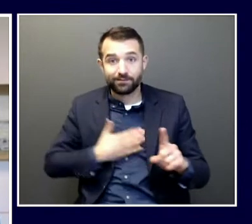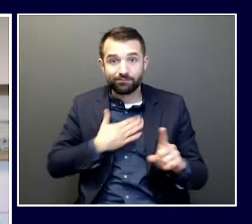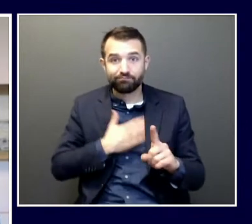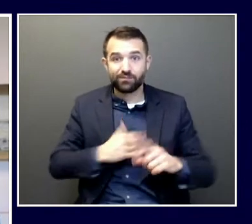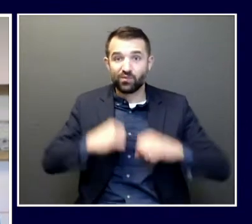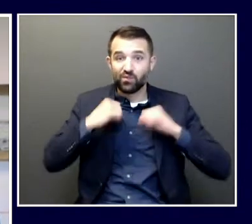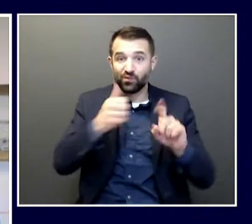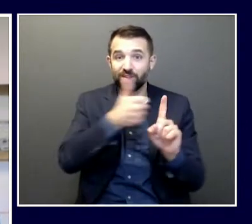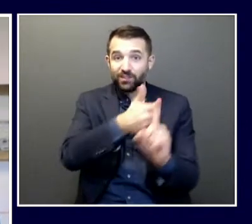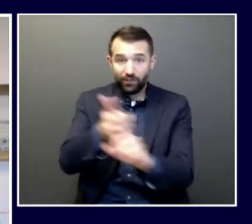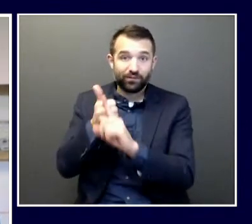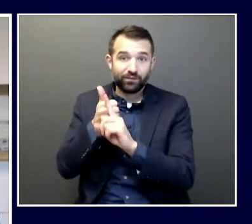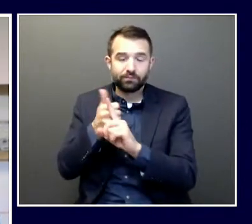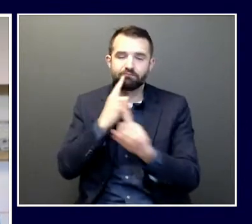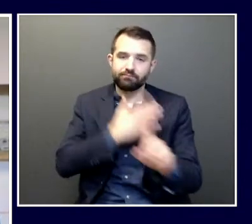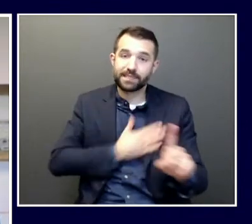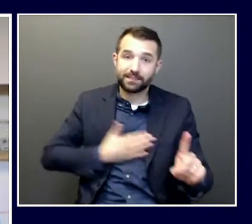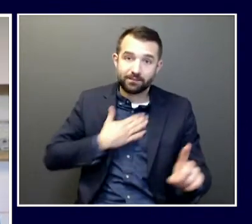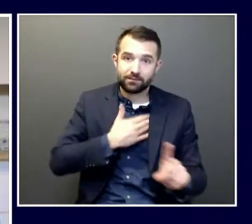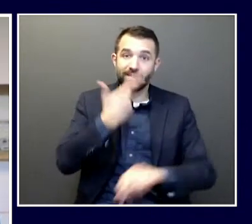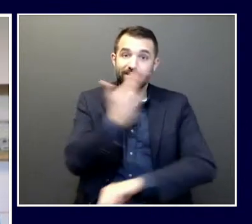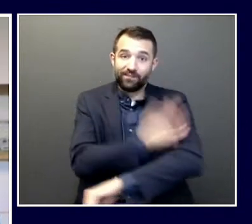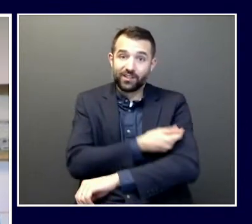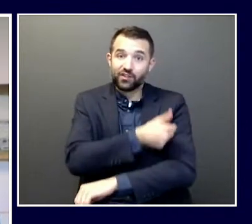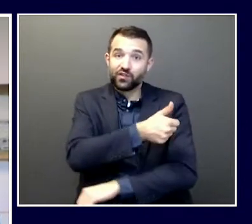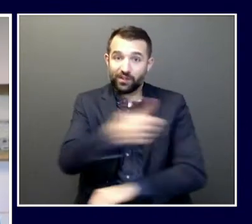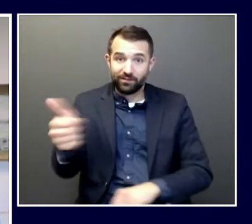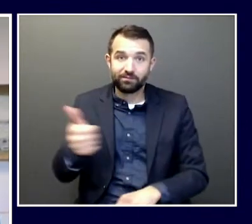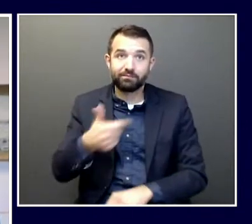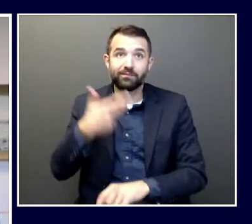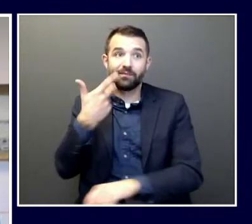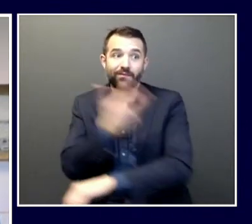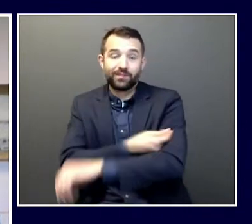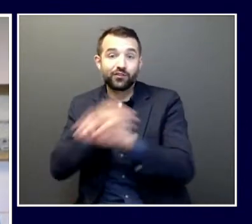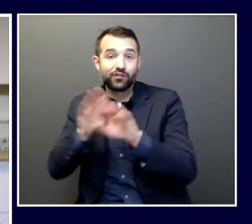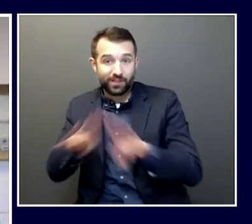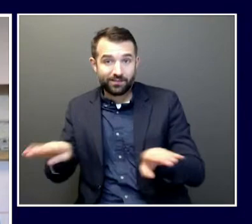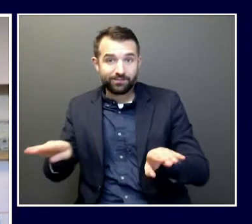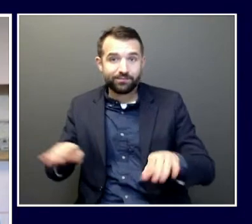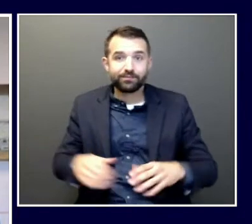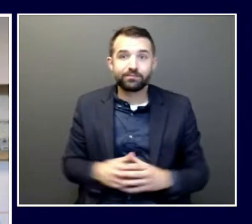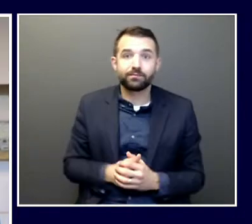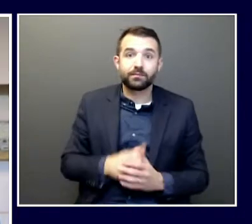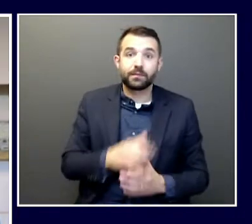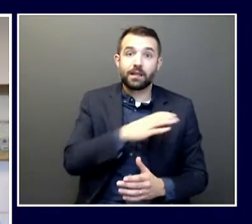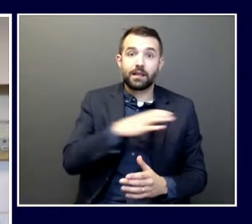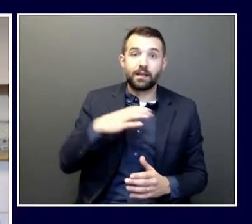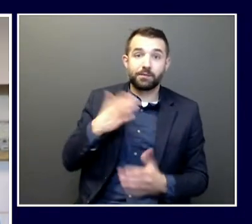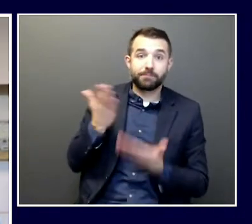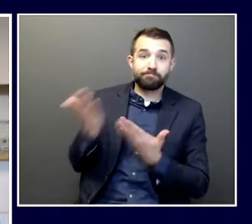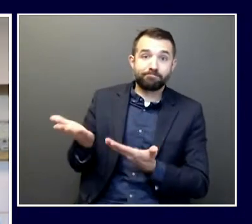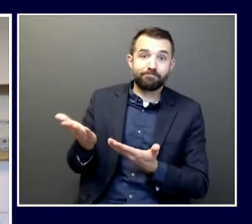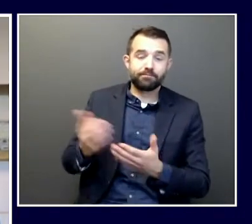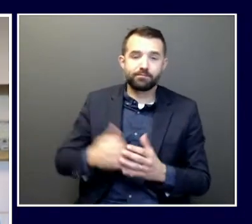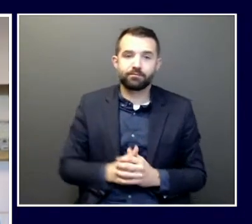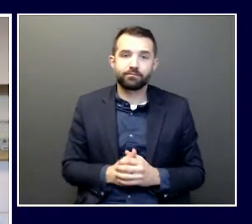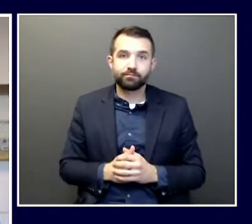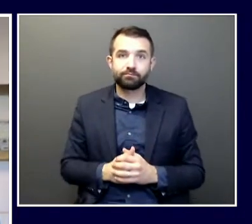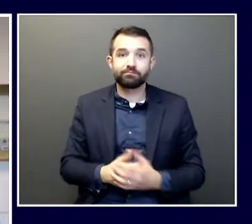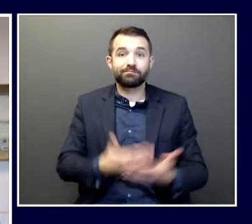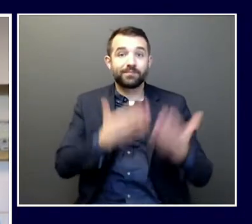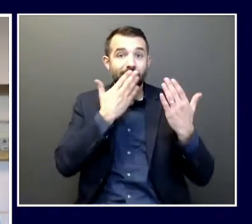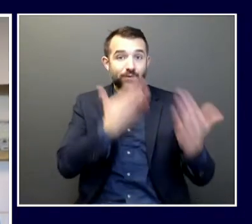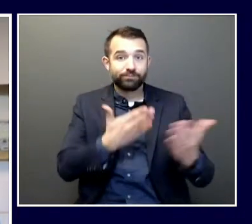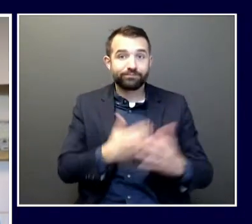So with that, I will turn things over to Commissioner Wambrew. Thank you, Director Shah. Today, the Maine Department of Health and